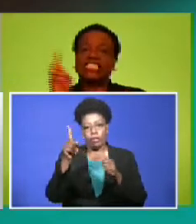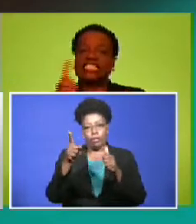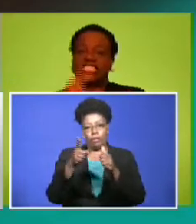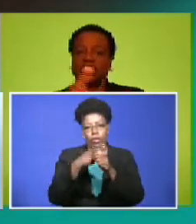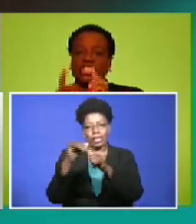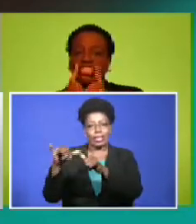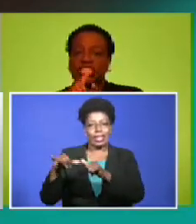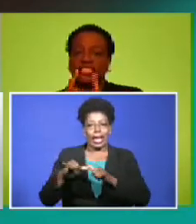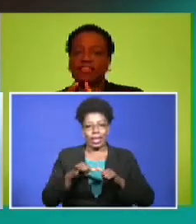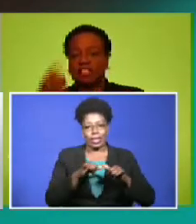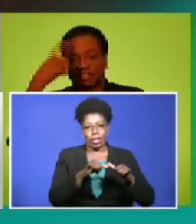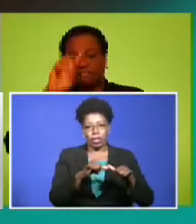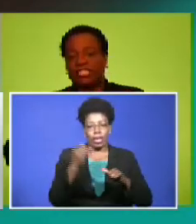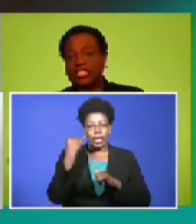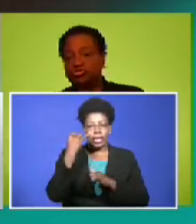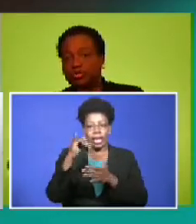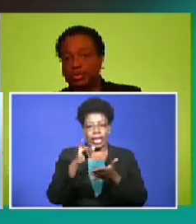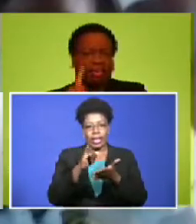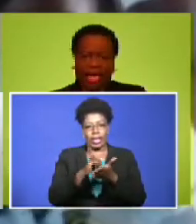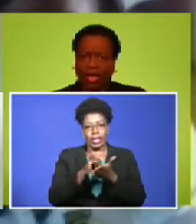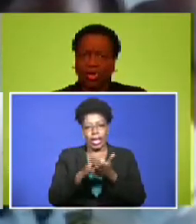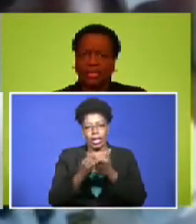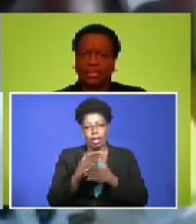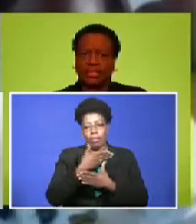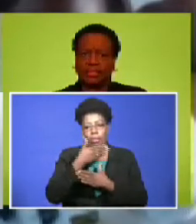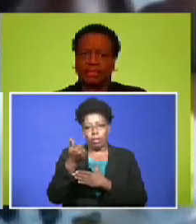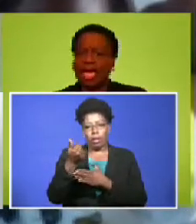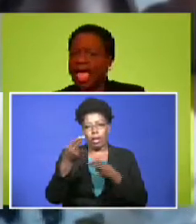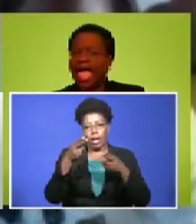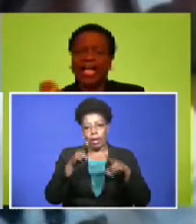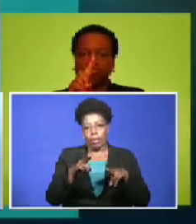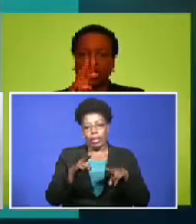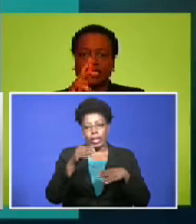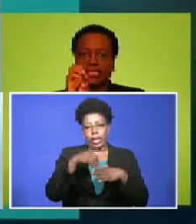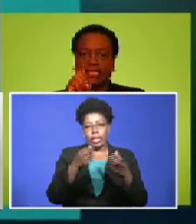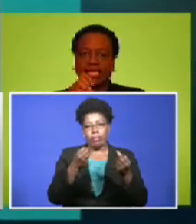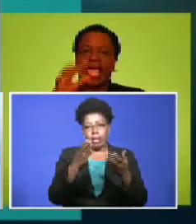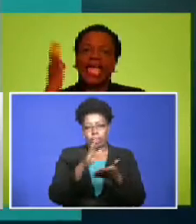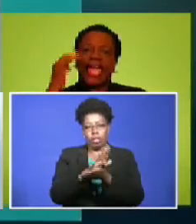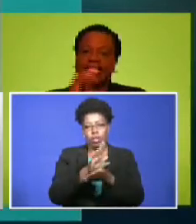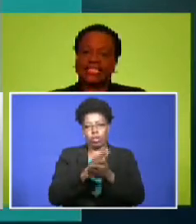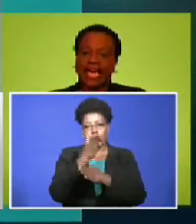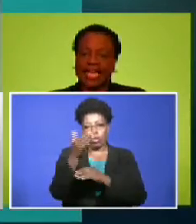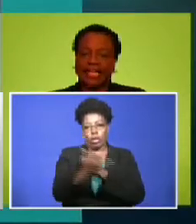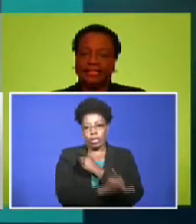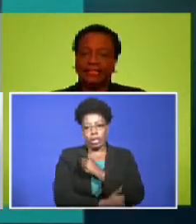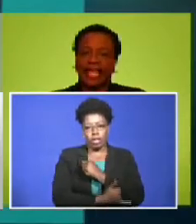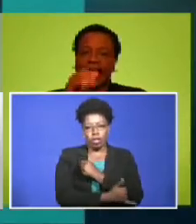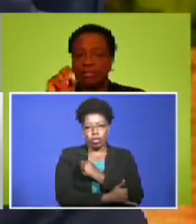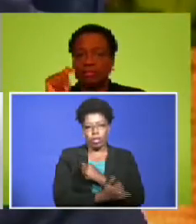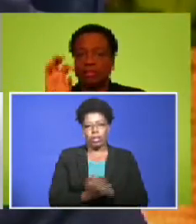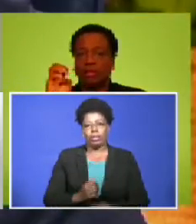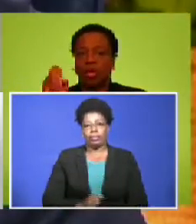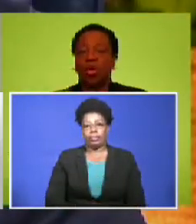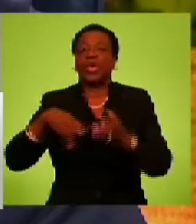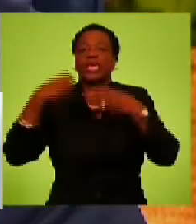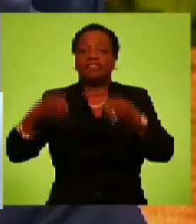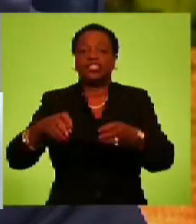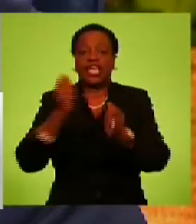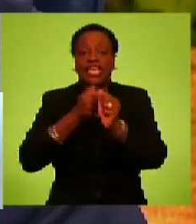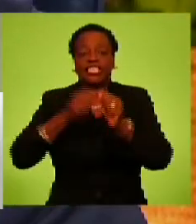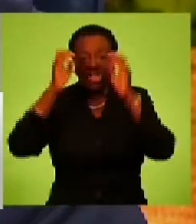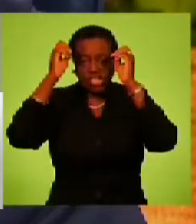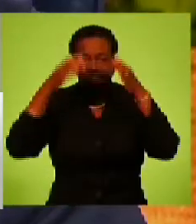standards, and he indicated that digital upgrades are taking place within a number of schools across the country. An LCD